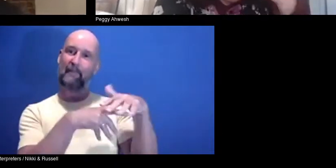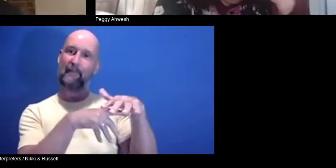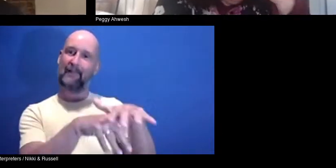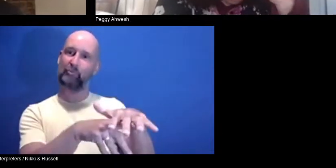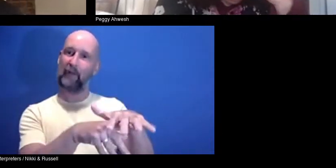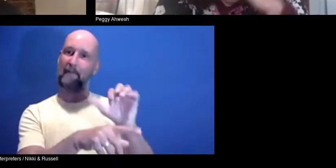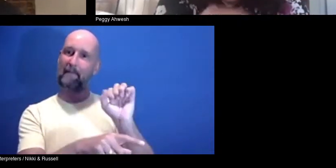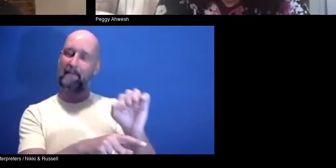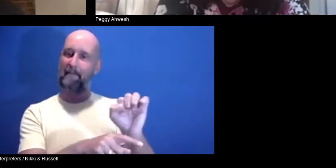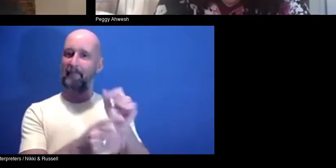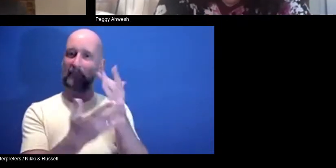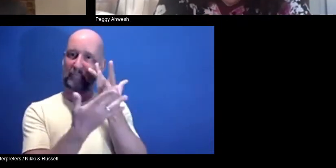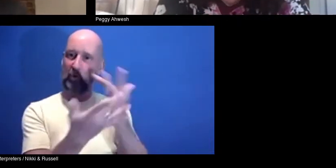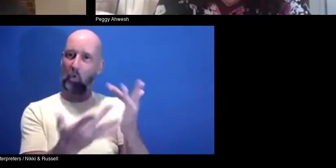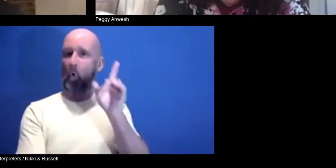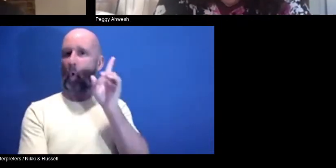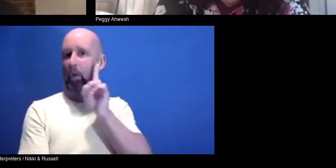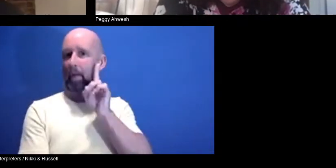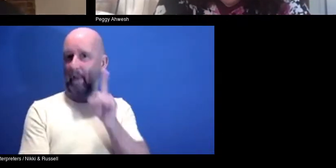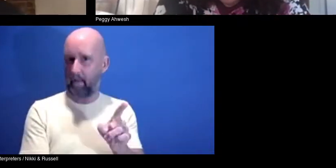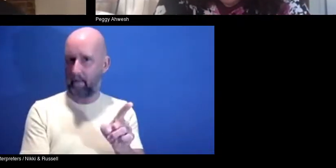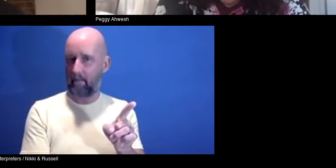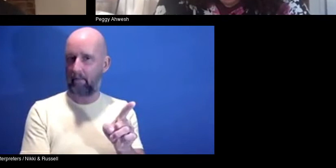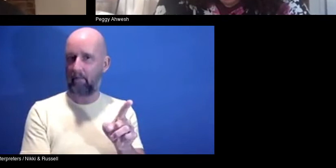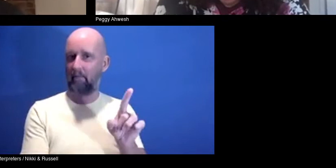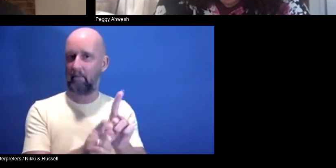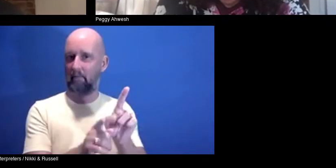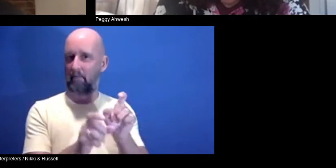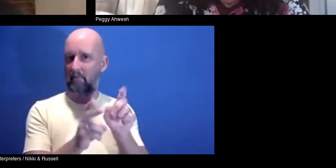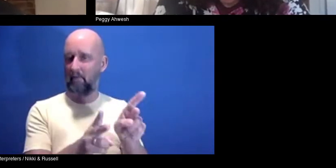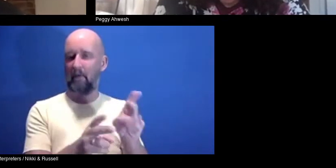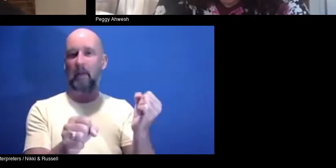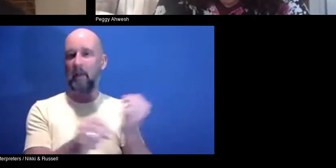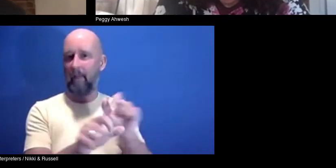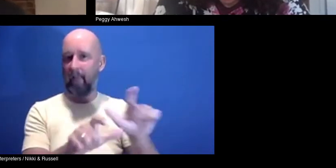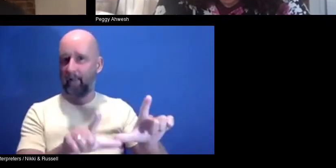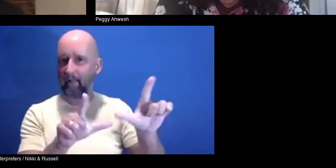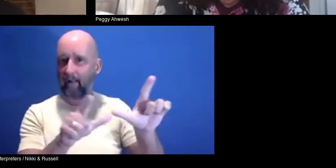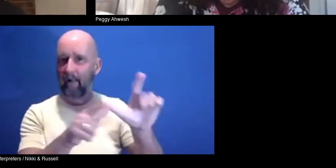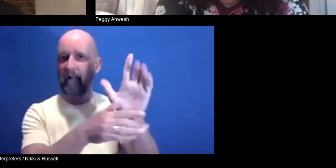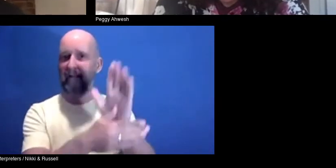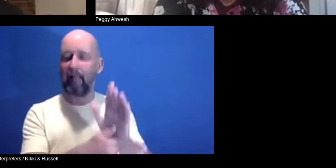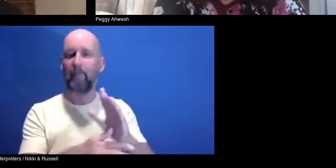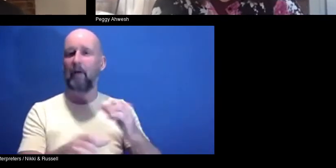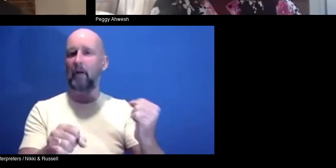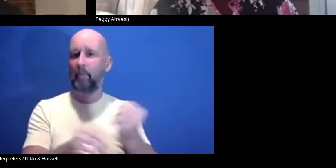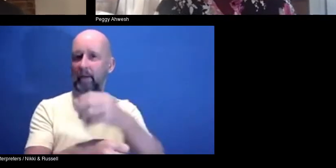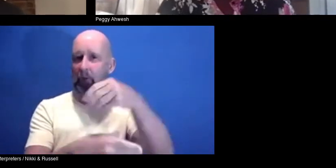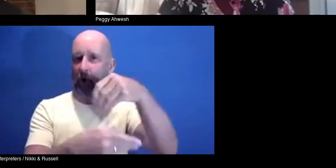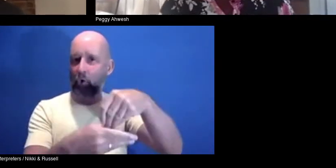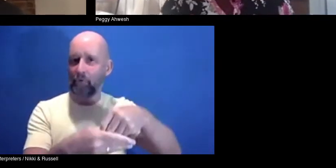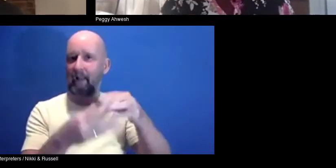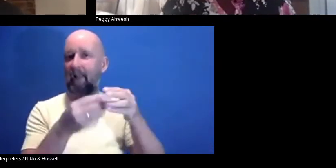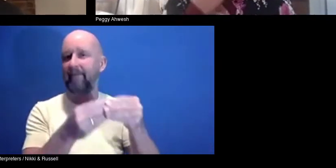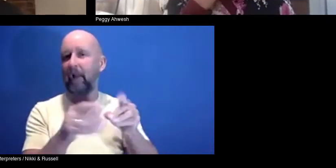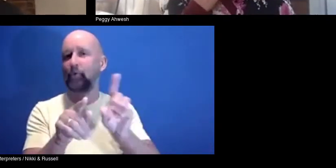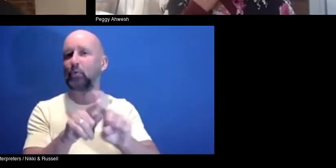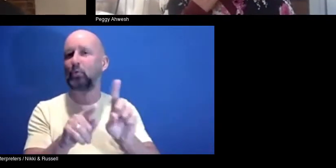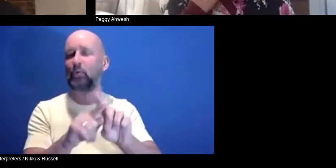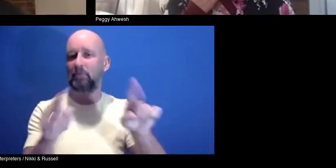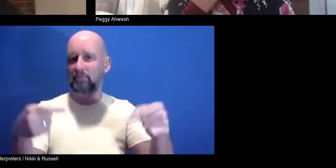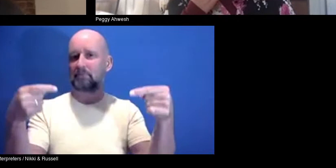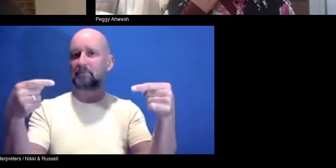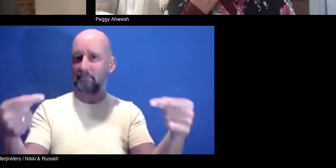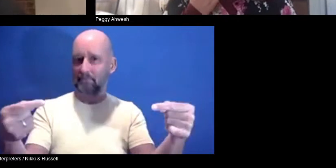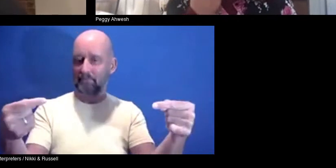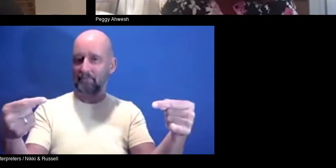say, of women and mainstream forms of filmmaking with ideas of production value and so on. But it also strikes